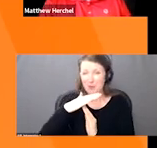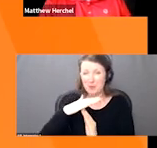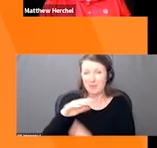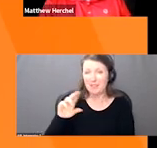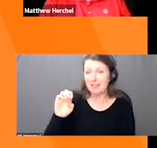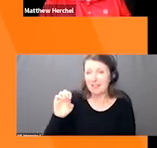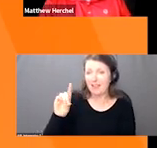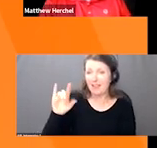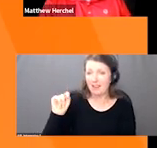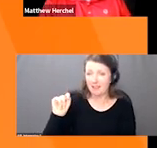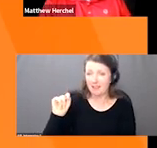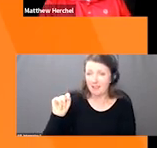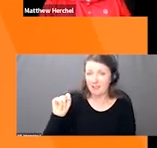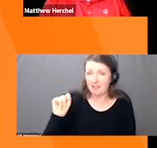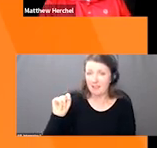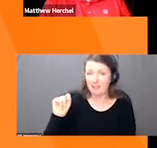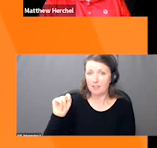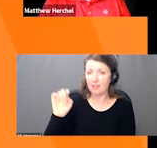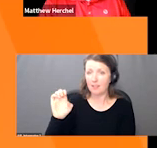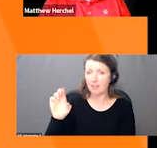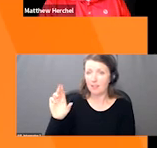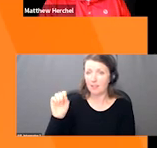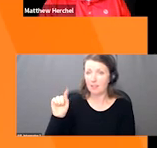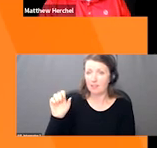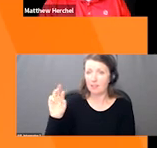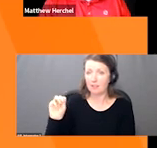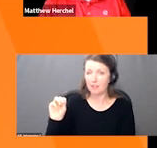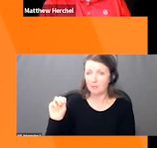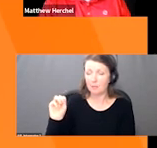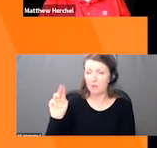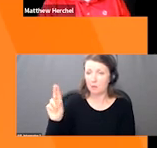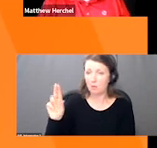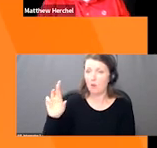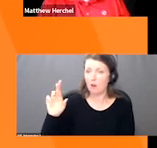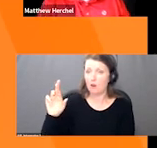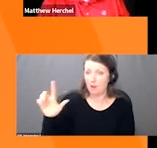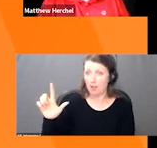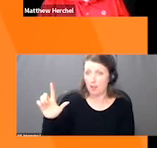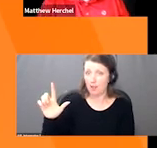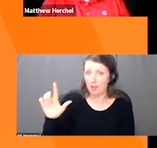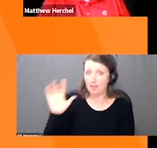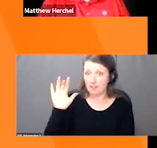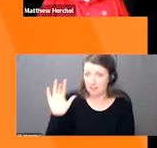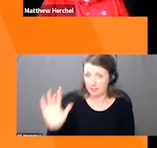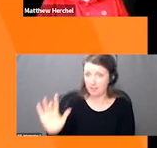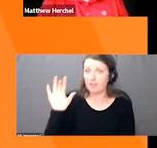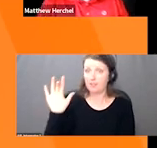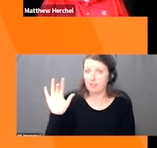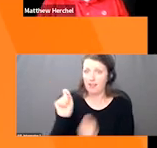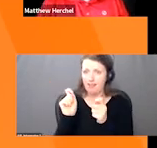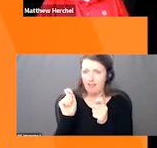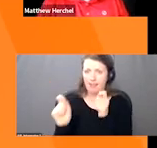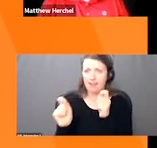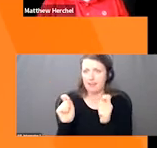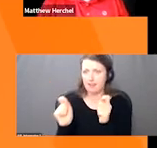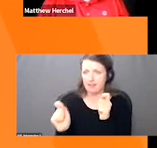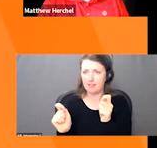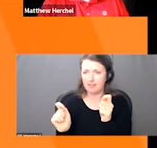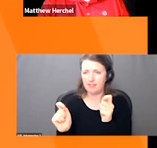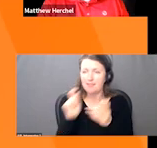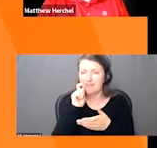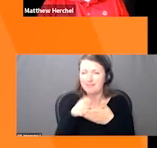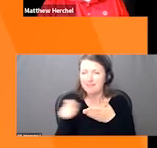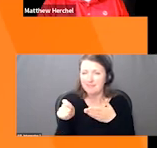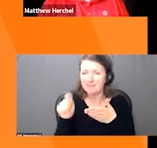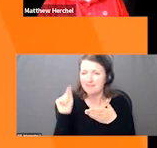right in the top corner here. I think you can see my mouse, and you can just edit that. So if you want yours to read something specifically, you